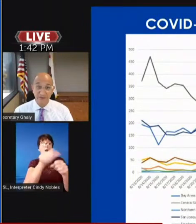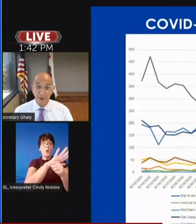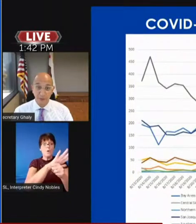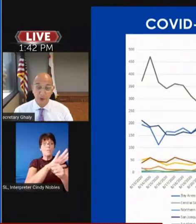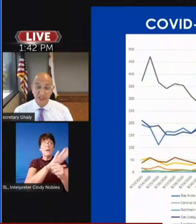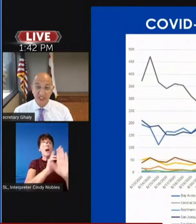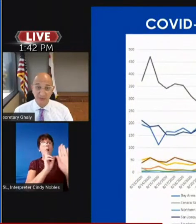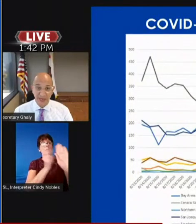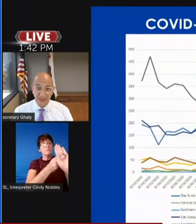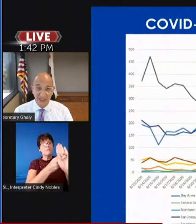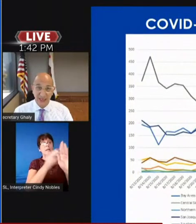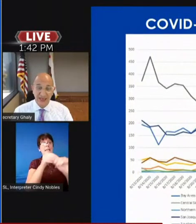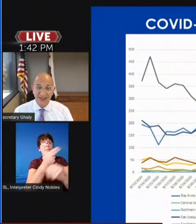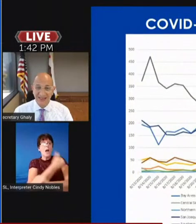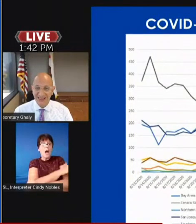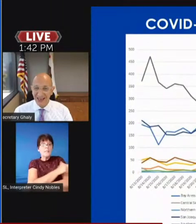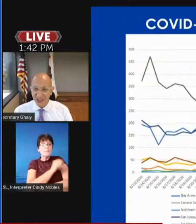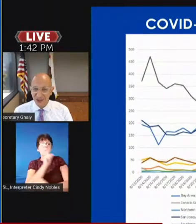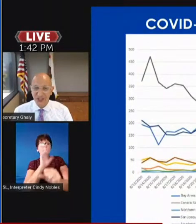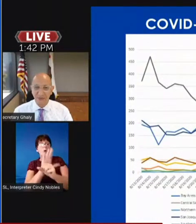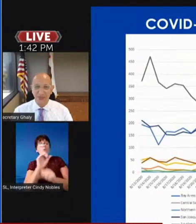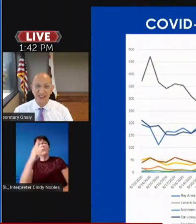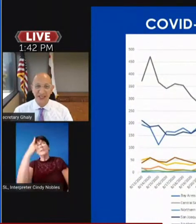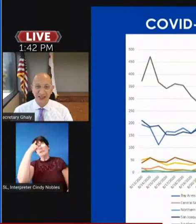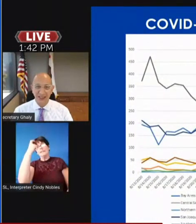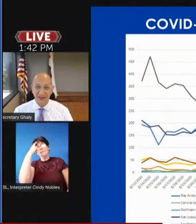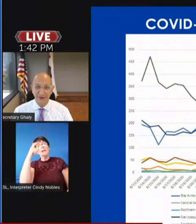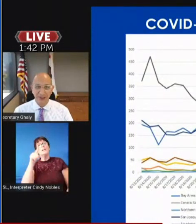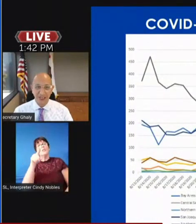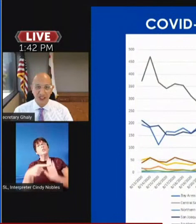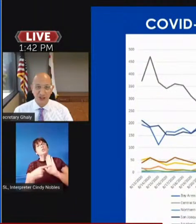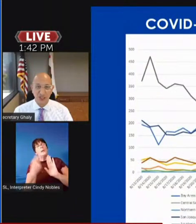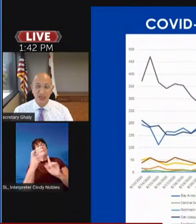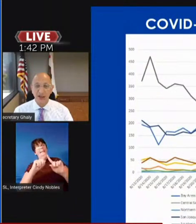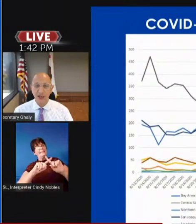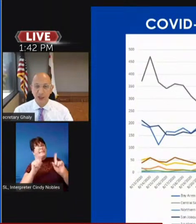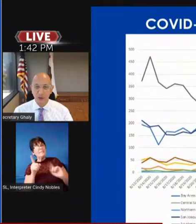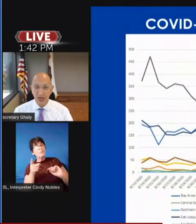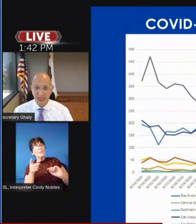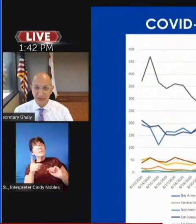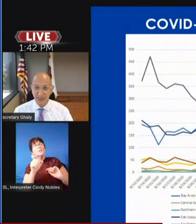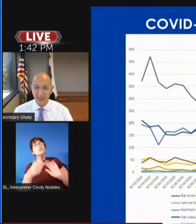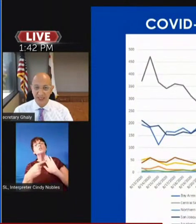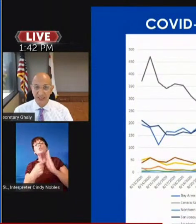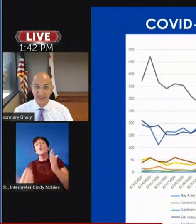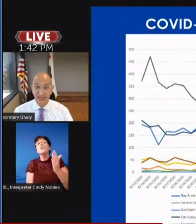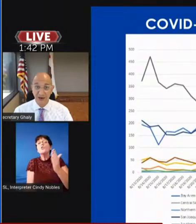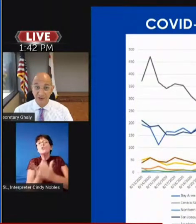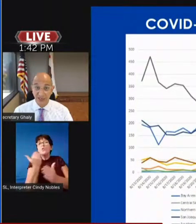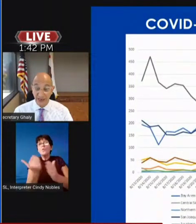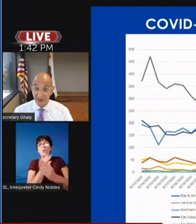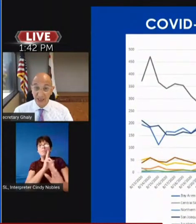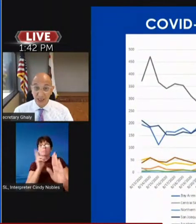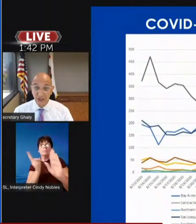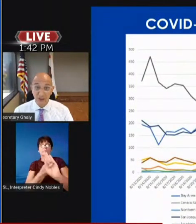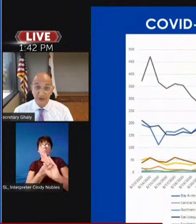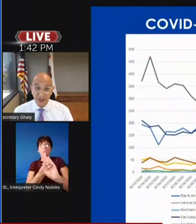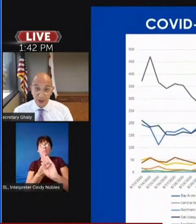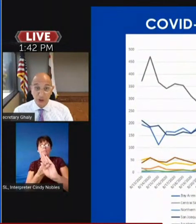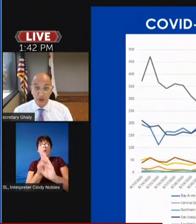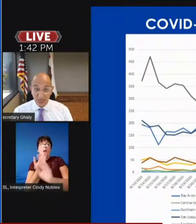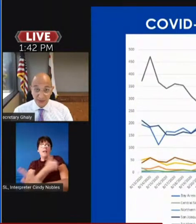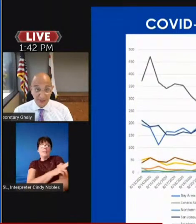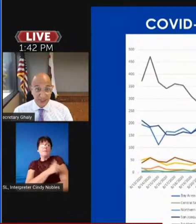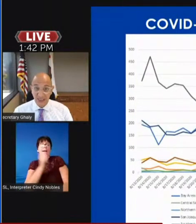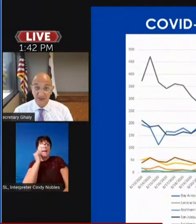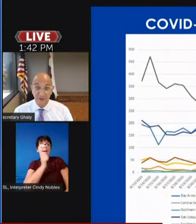either confirmed or suspected. This slide shows something slightly different. This shows the new hospitalizations day over day. So even